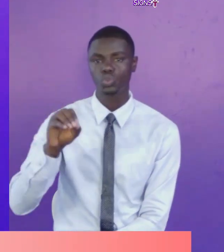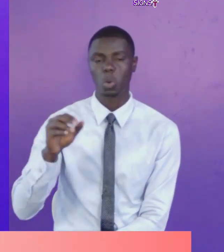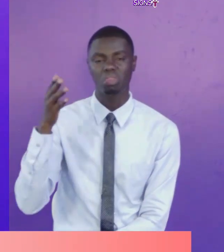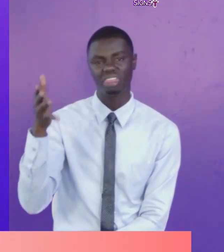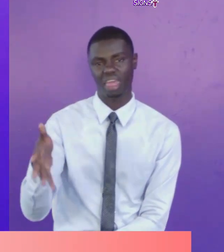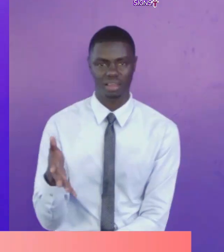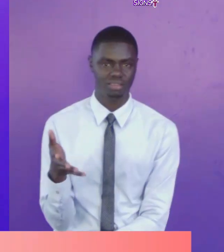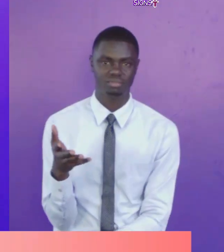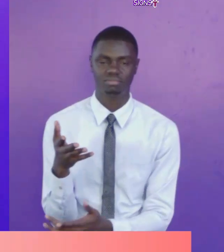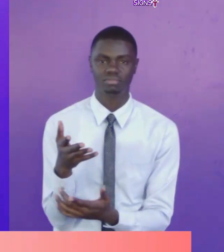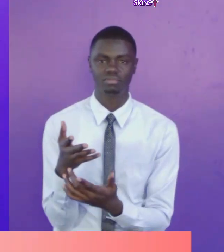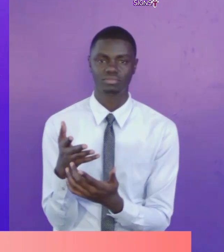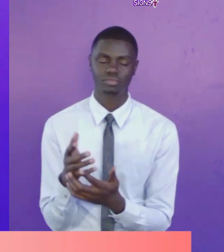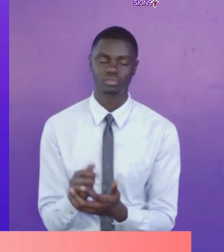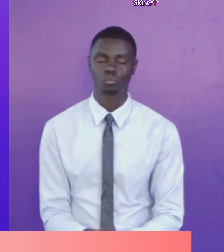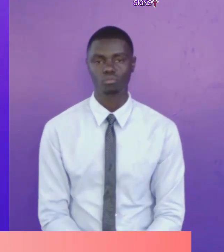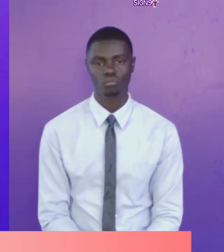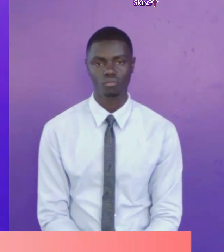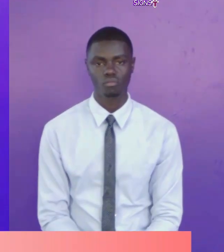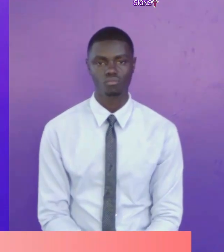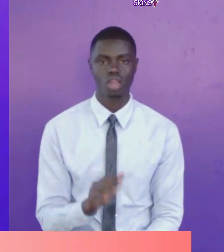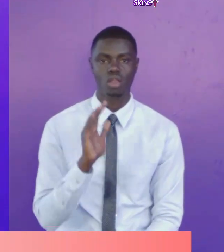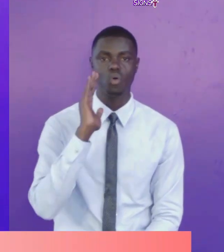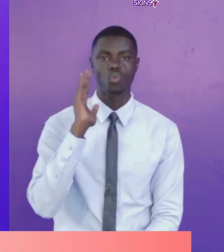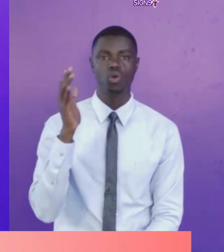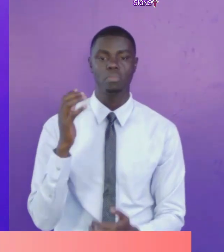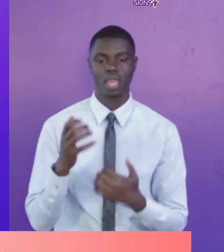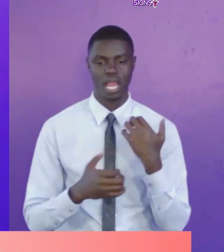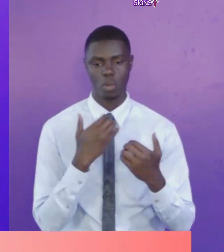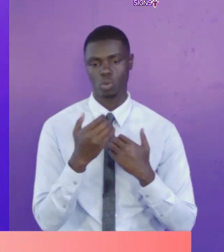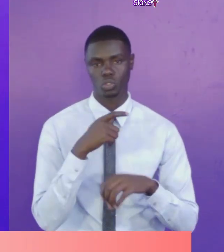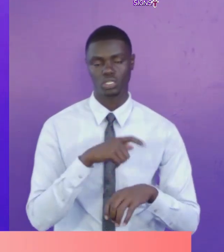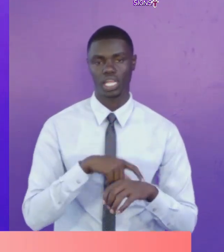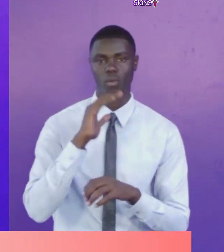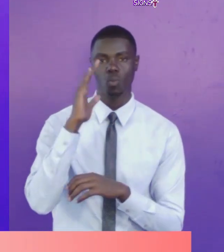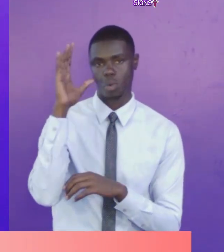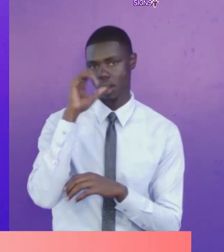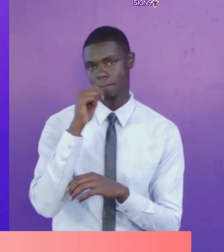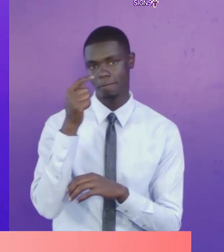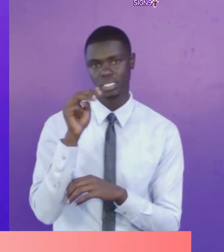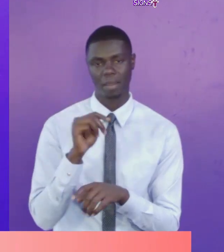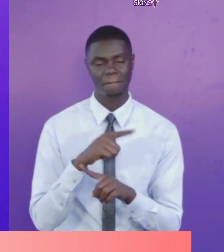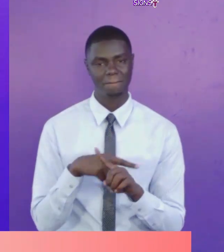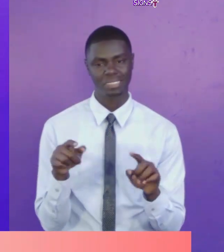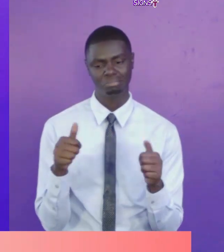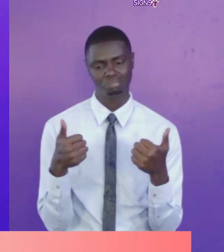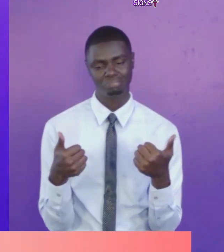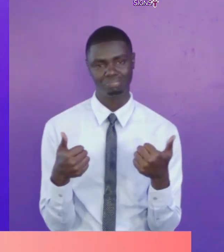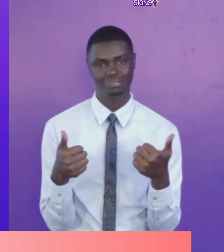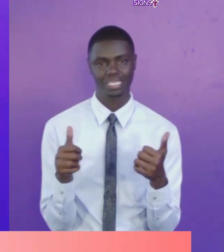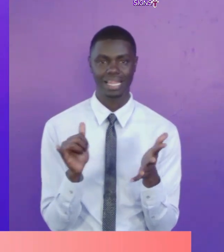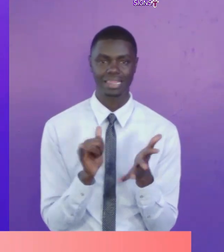So it will be an emotional moment, of course, tutawamiss, but ni sawa, hivyo